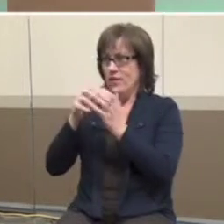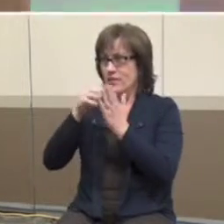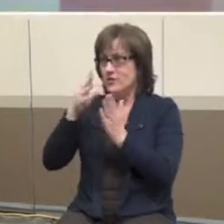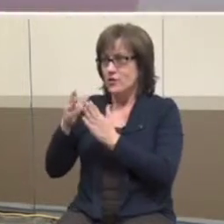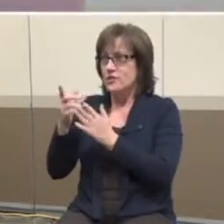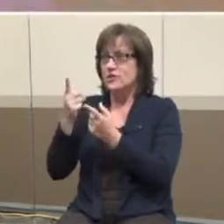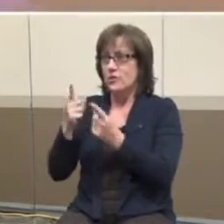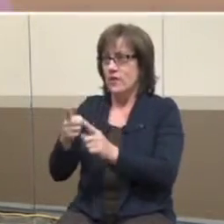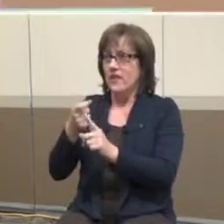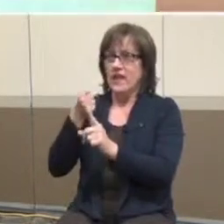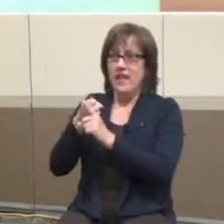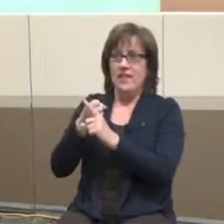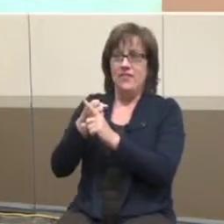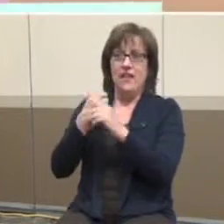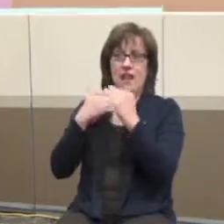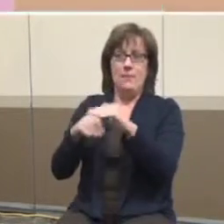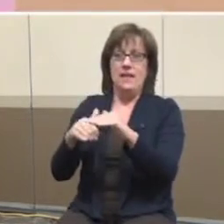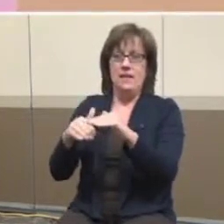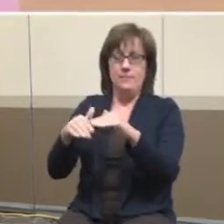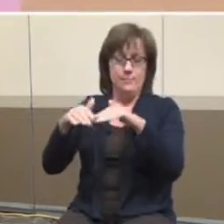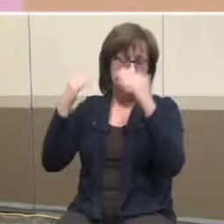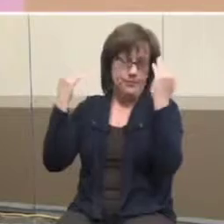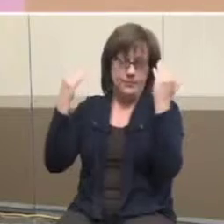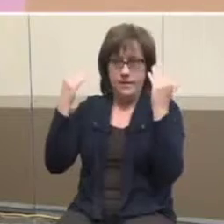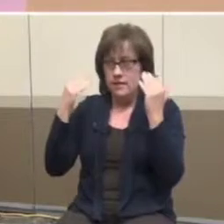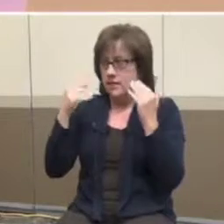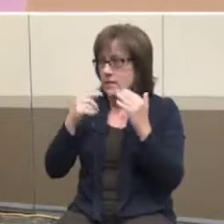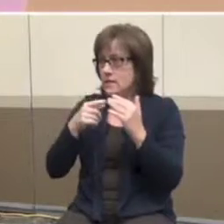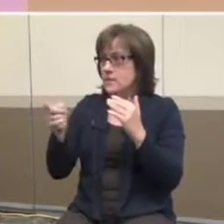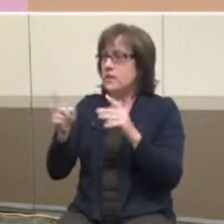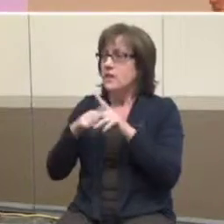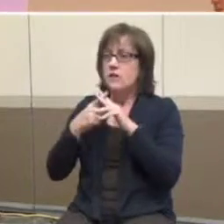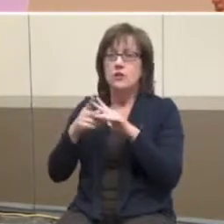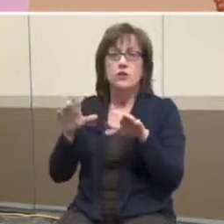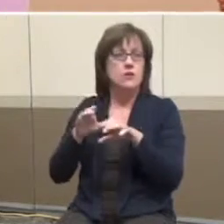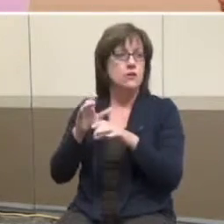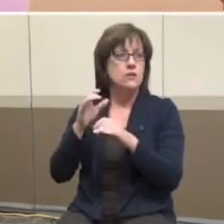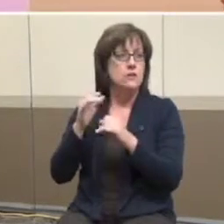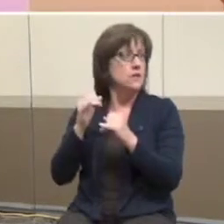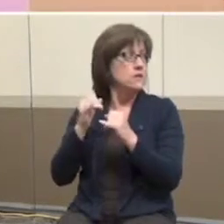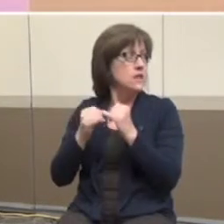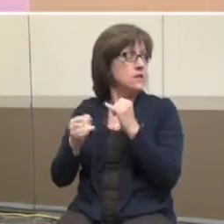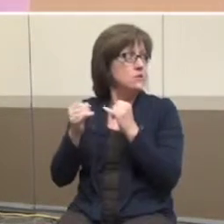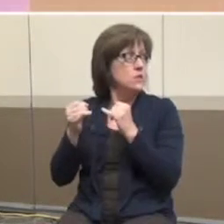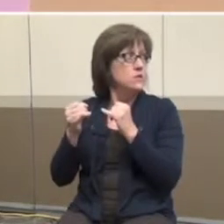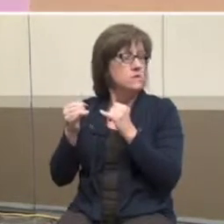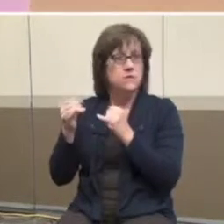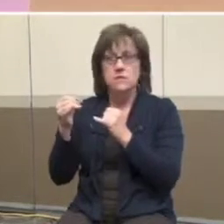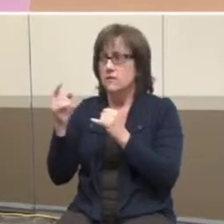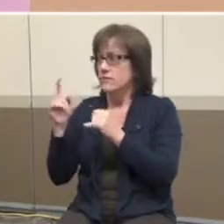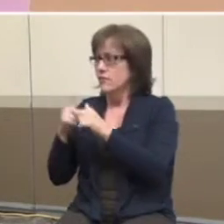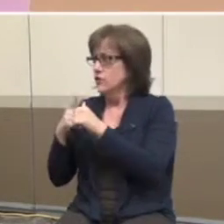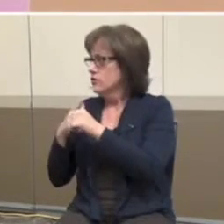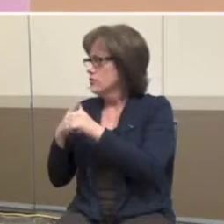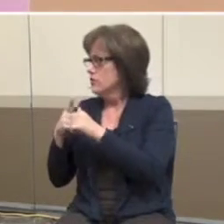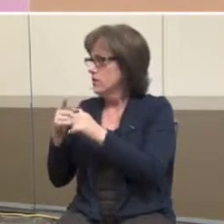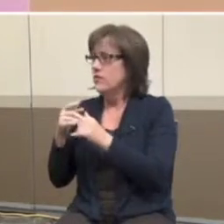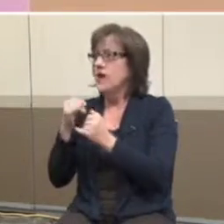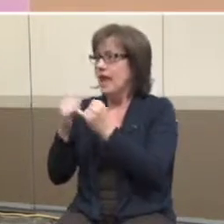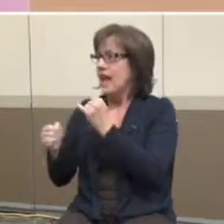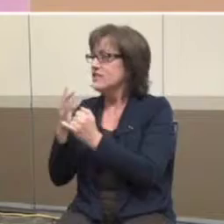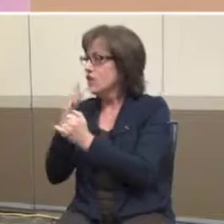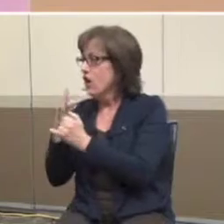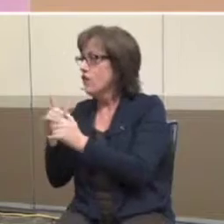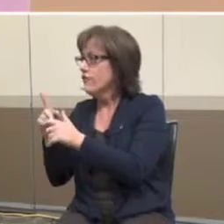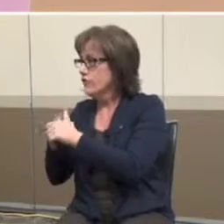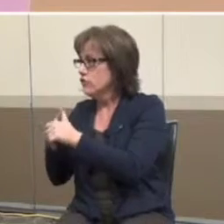they hit their limit, they start doing the last ones they heard first. So then they're really messed up because they probably